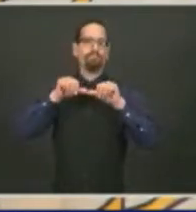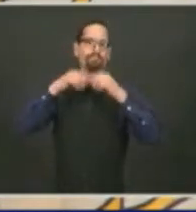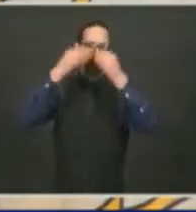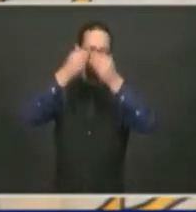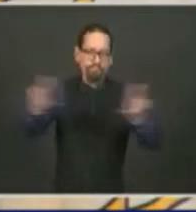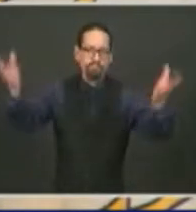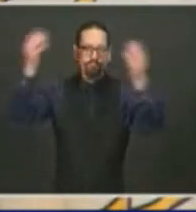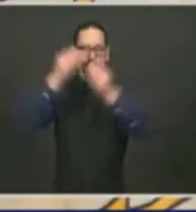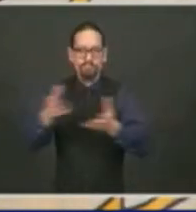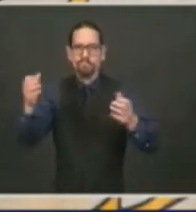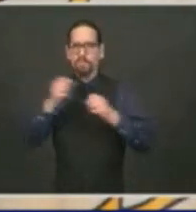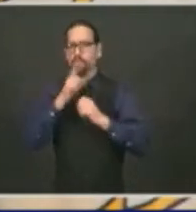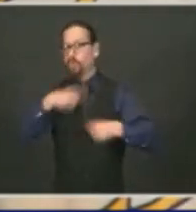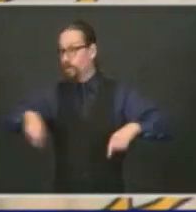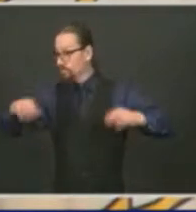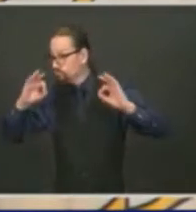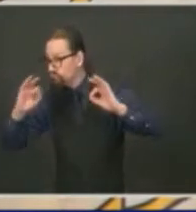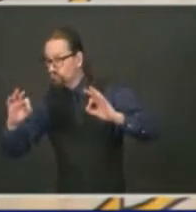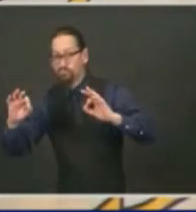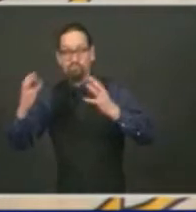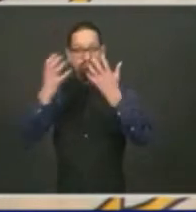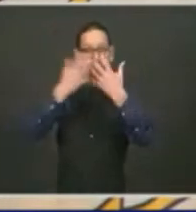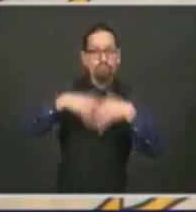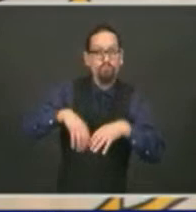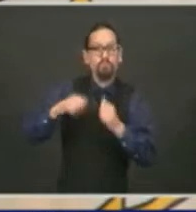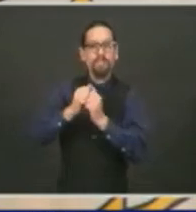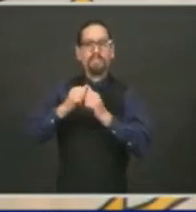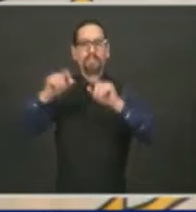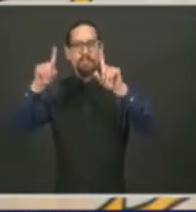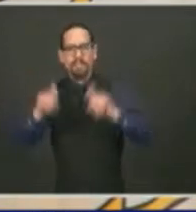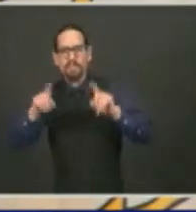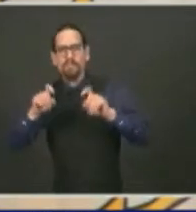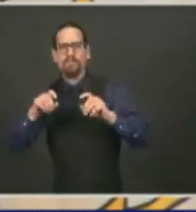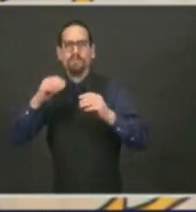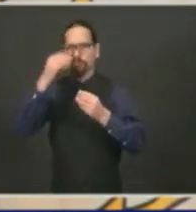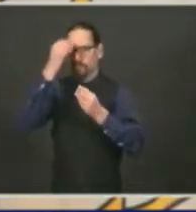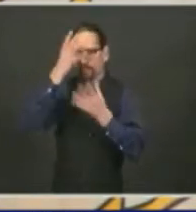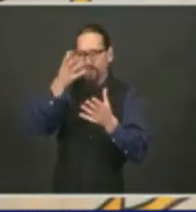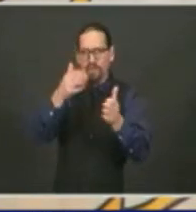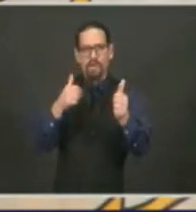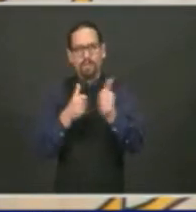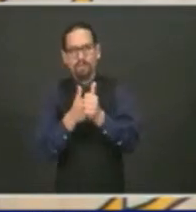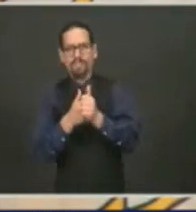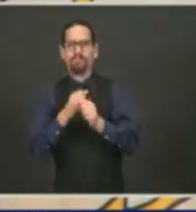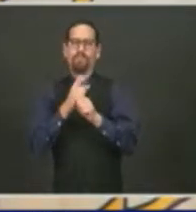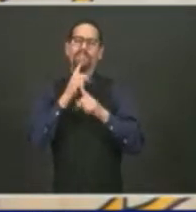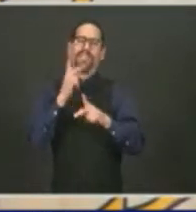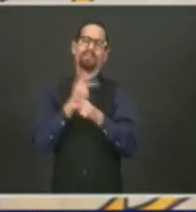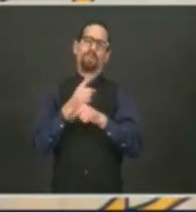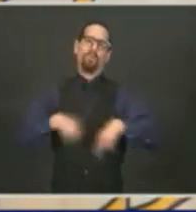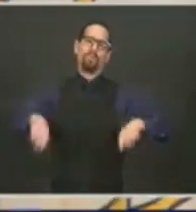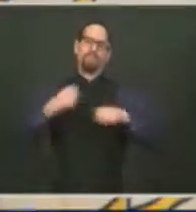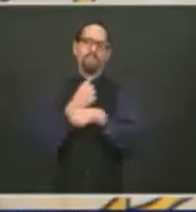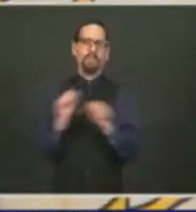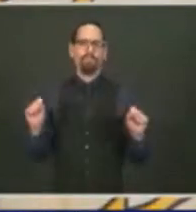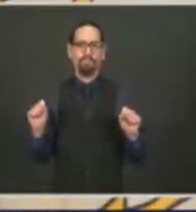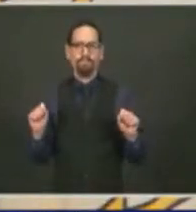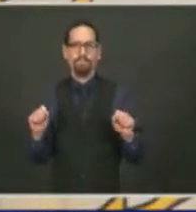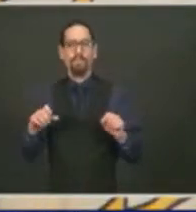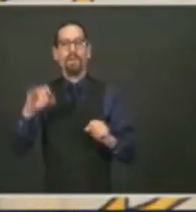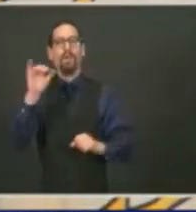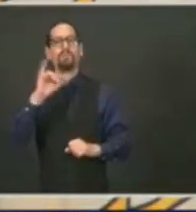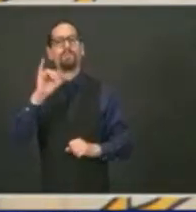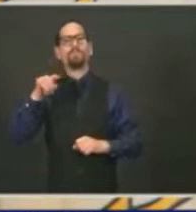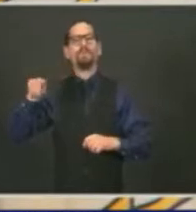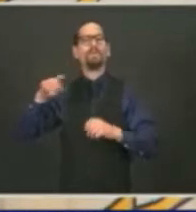data, even in Central Falls, which is very dense and has the wide community